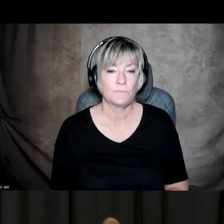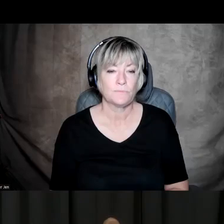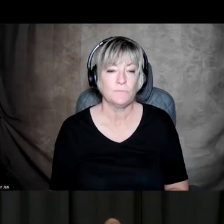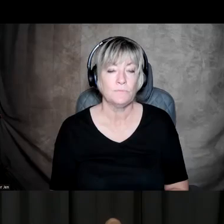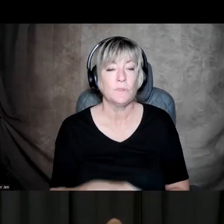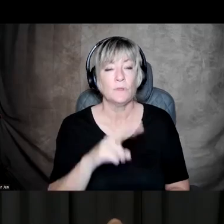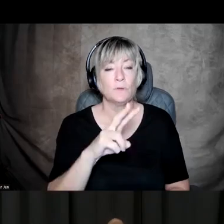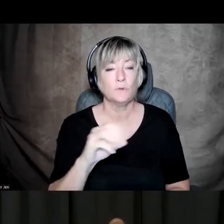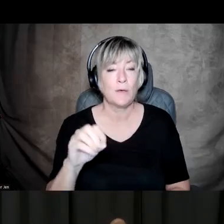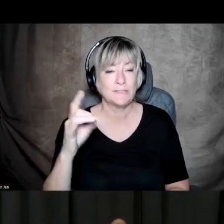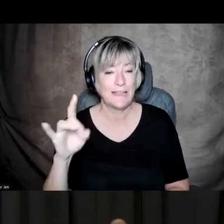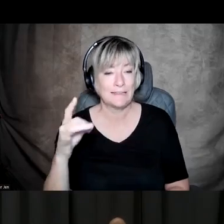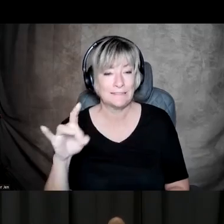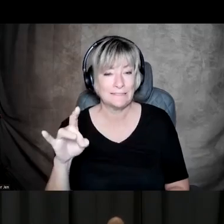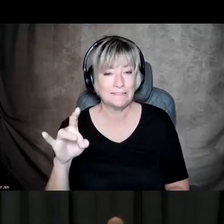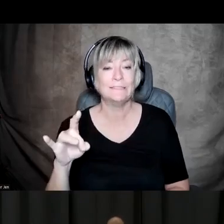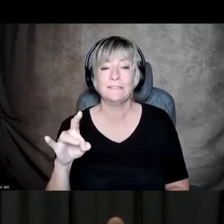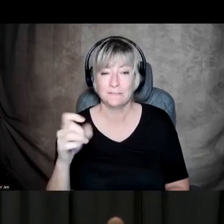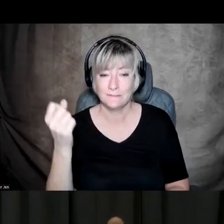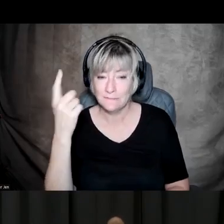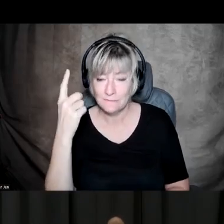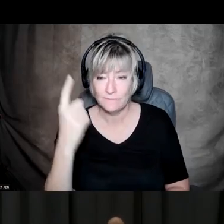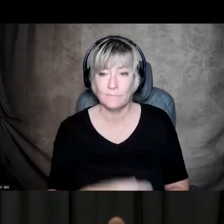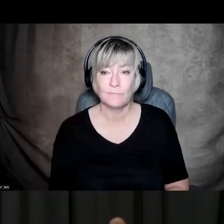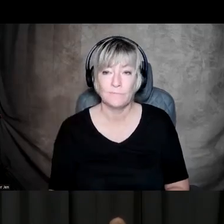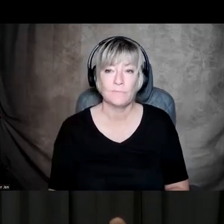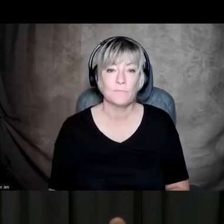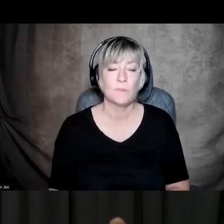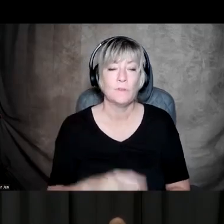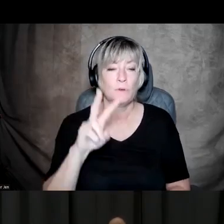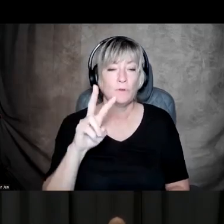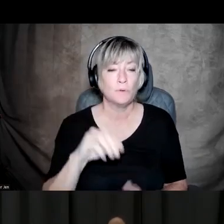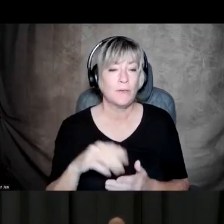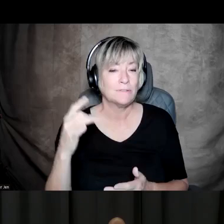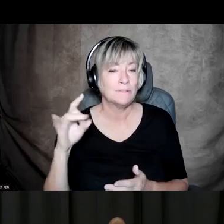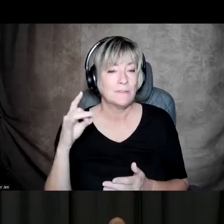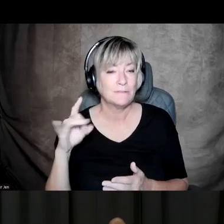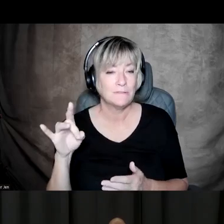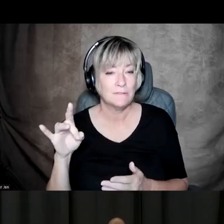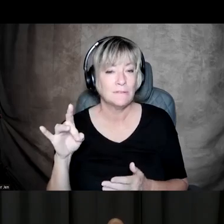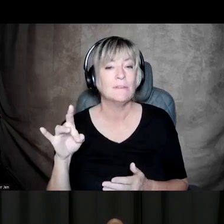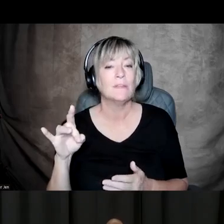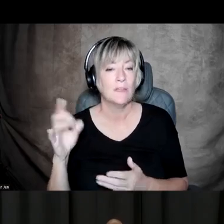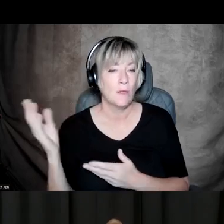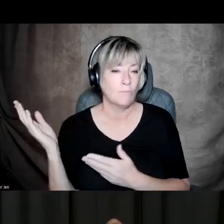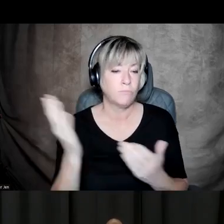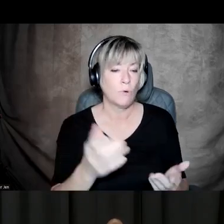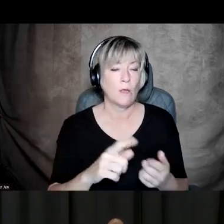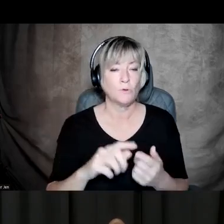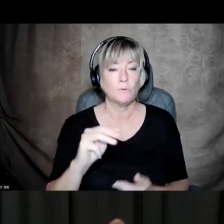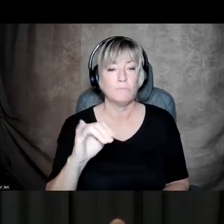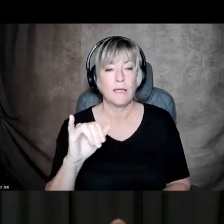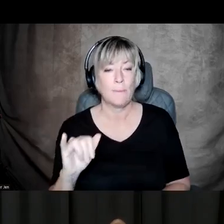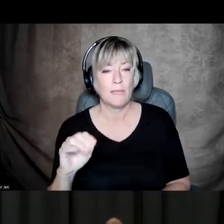In 2018, hear this. In 2018, I was brought over to the Miami